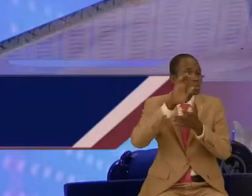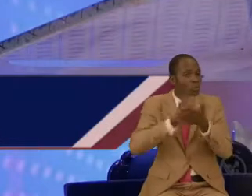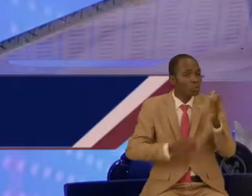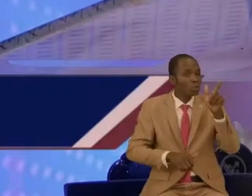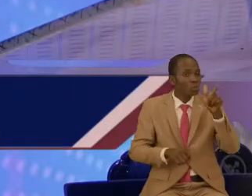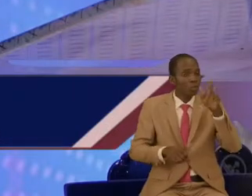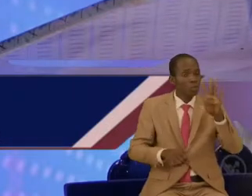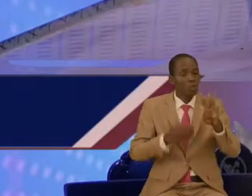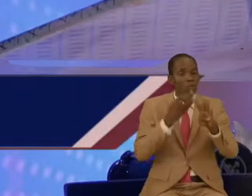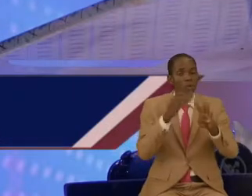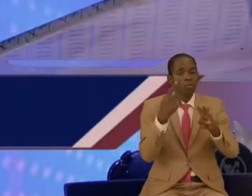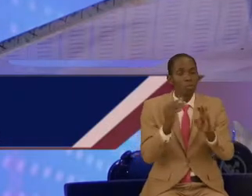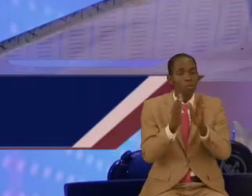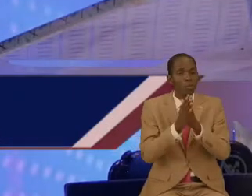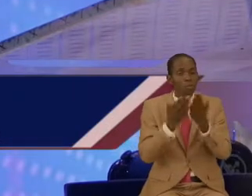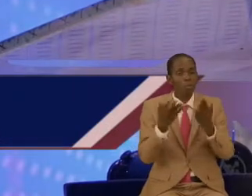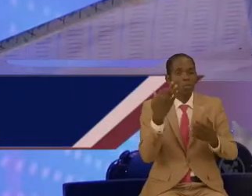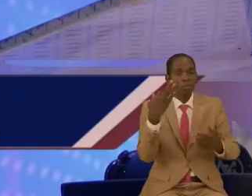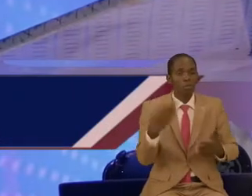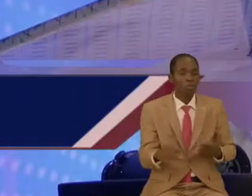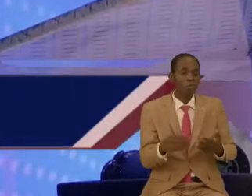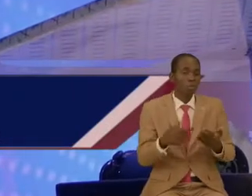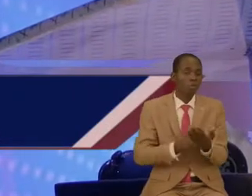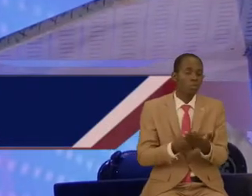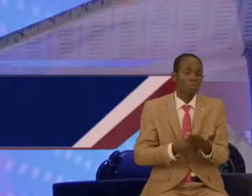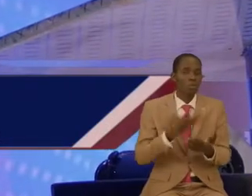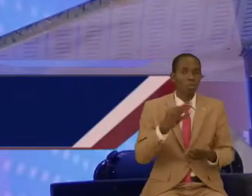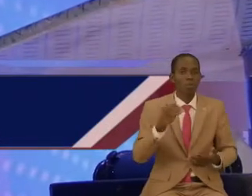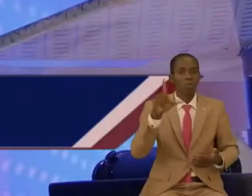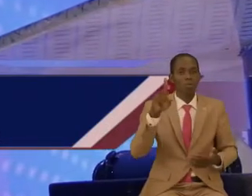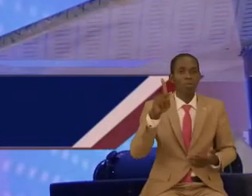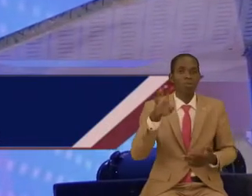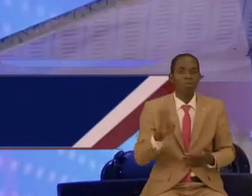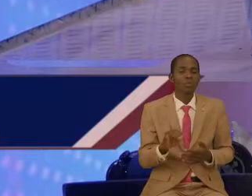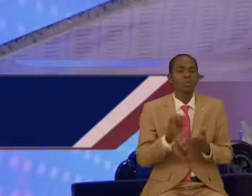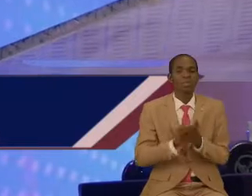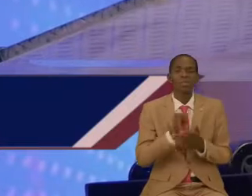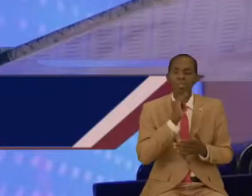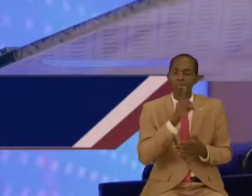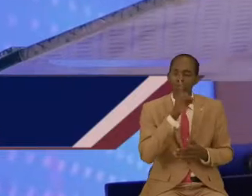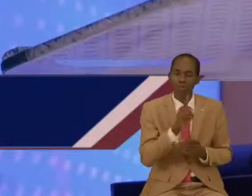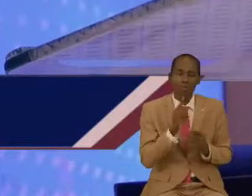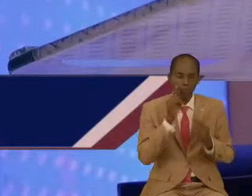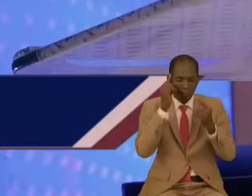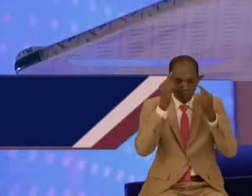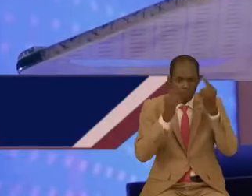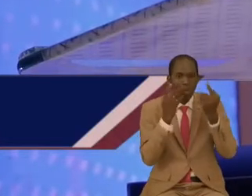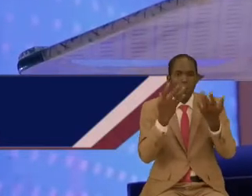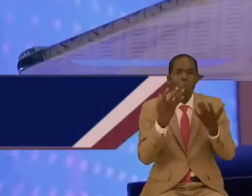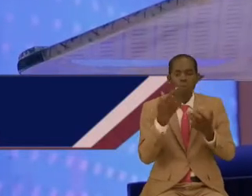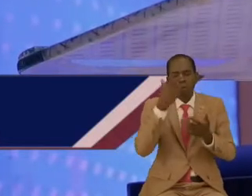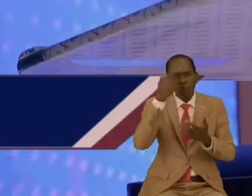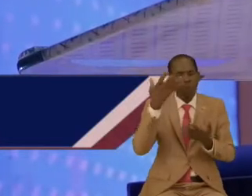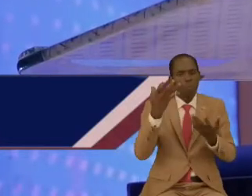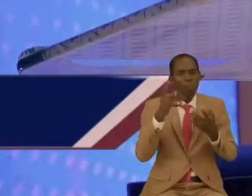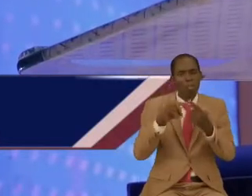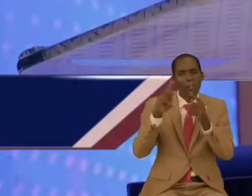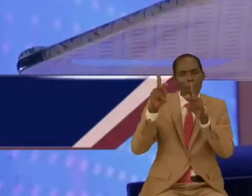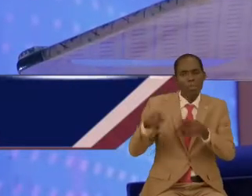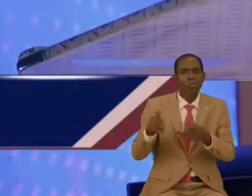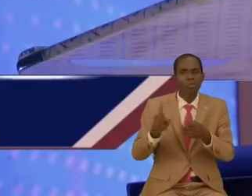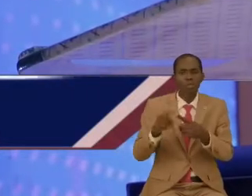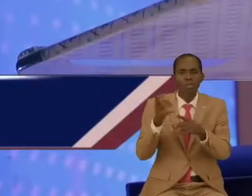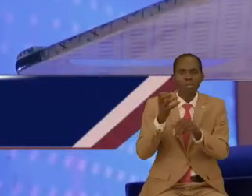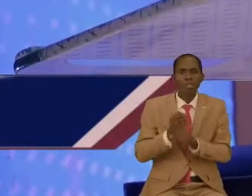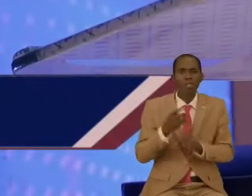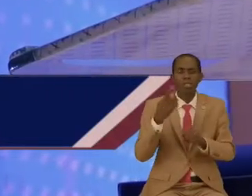the gospel according to Luke. That's a real concern. He wanted the person was writing to get the real